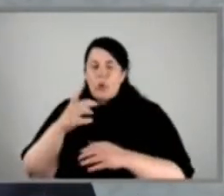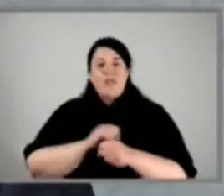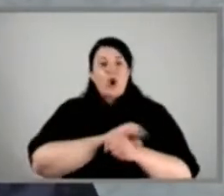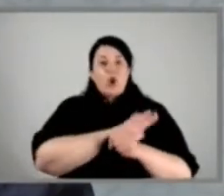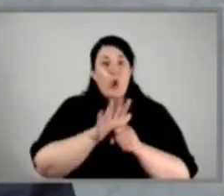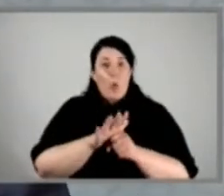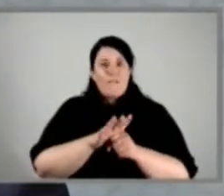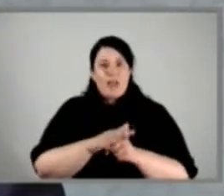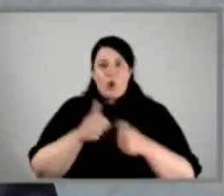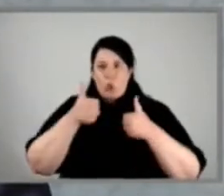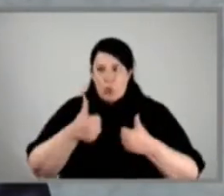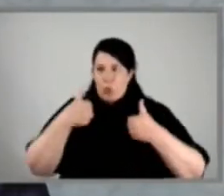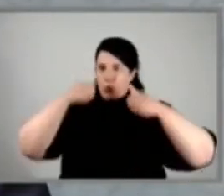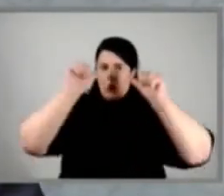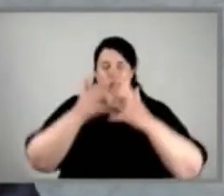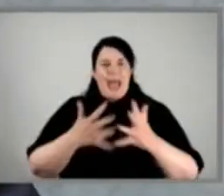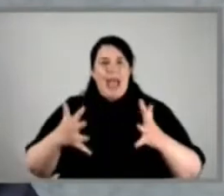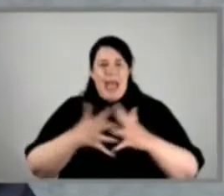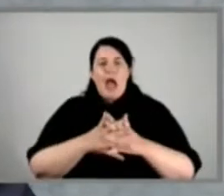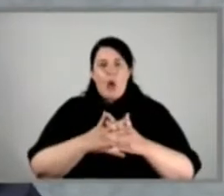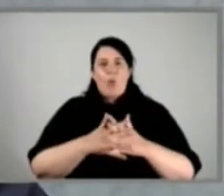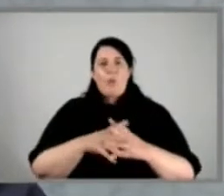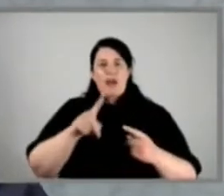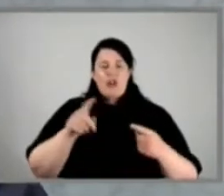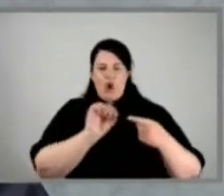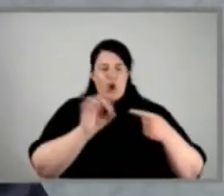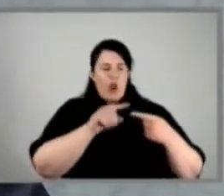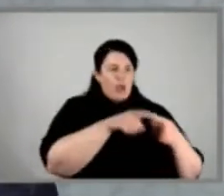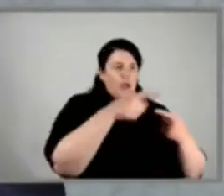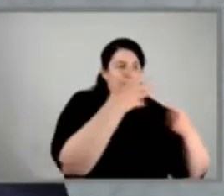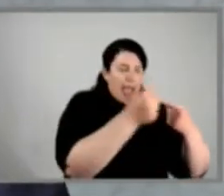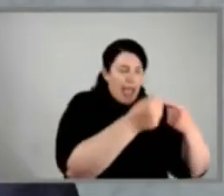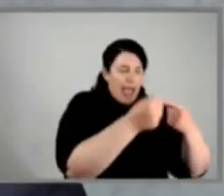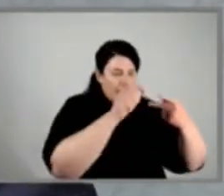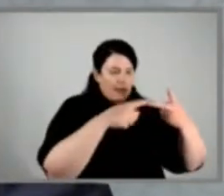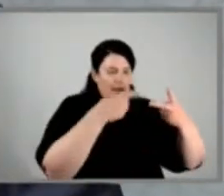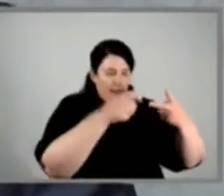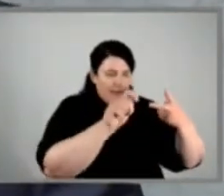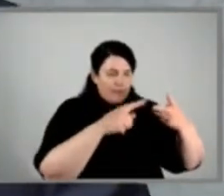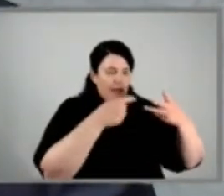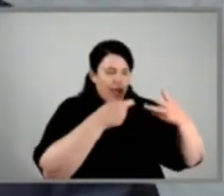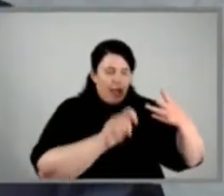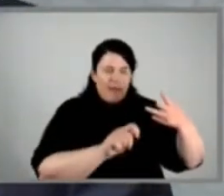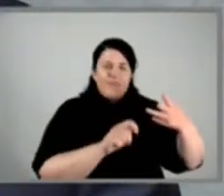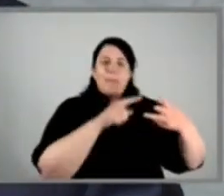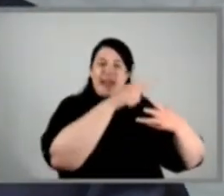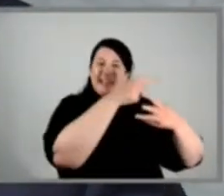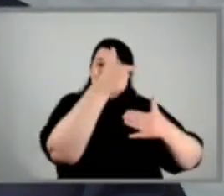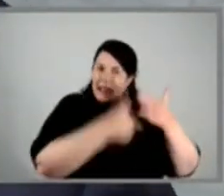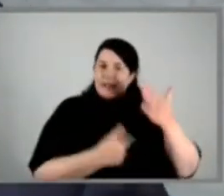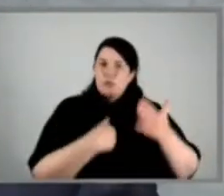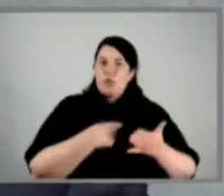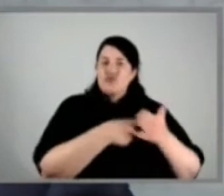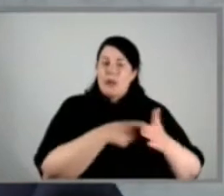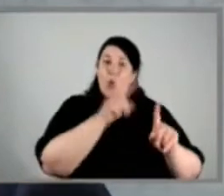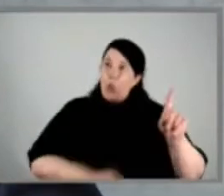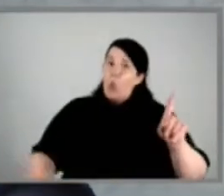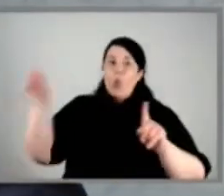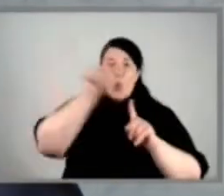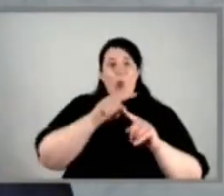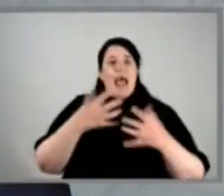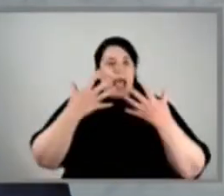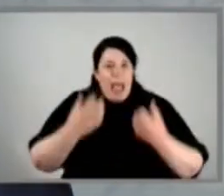states have to go through one by one and check themselves again, but it is a list that we've recommended that each state and